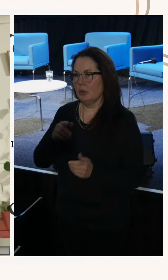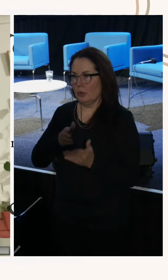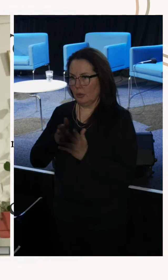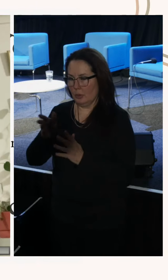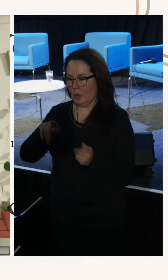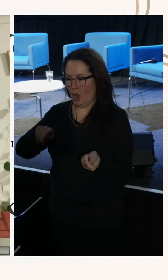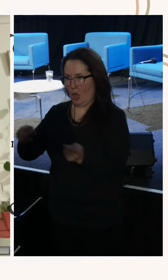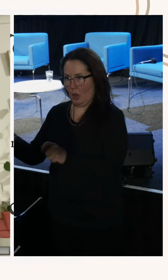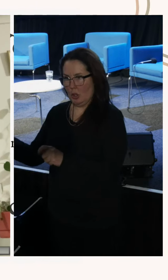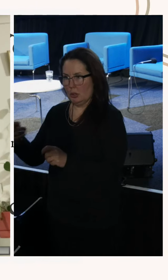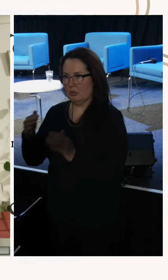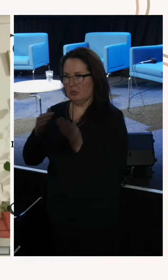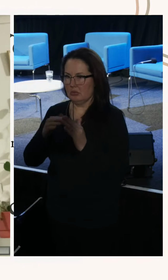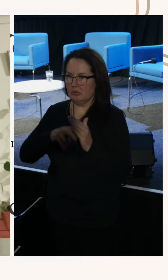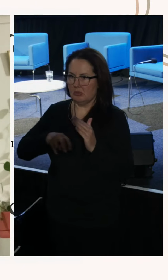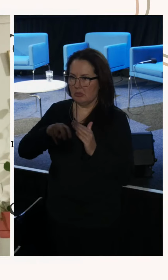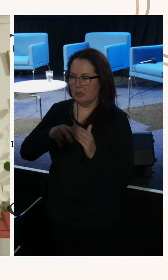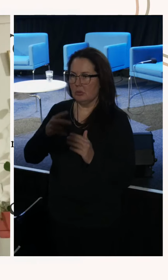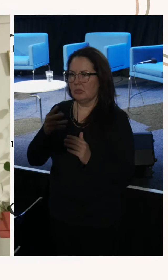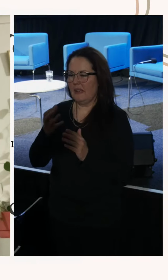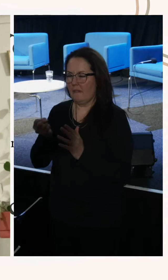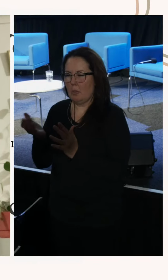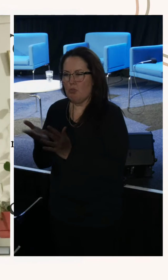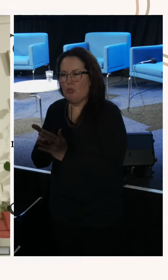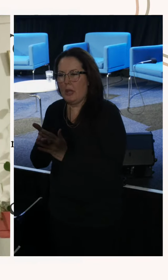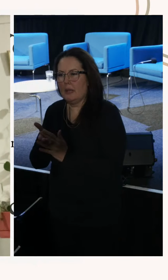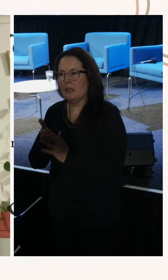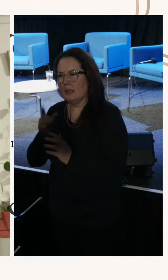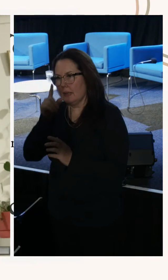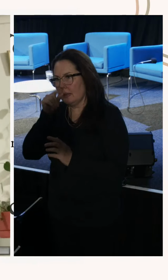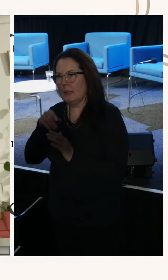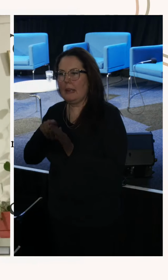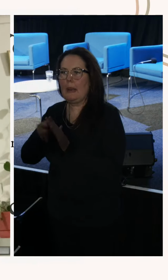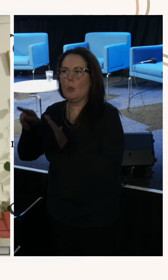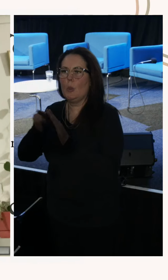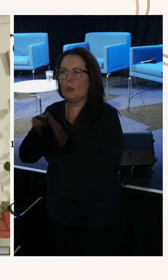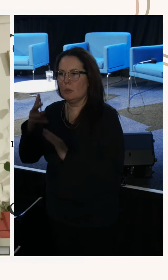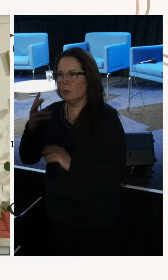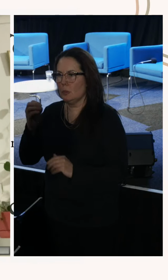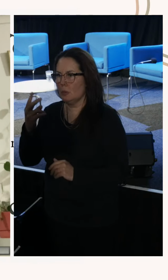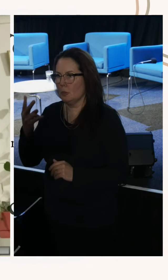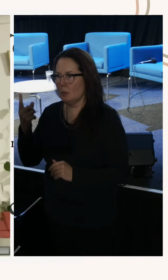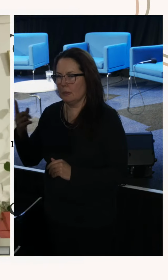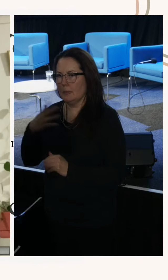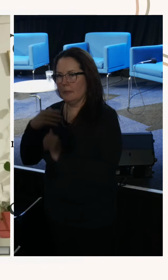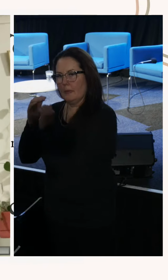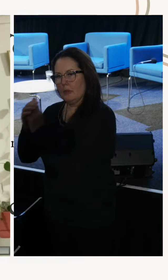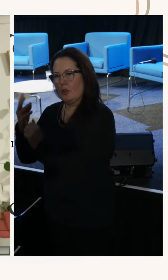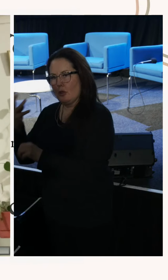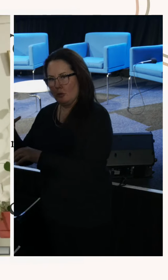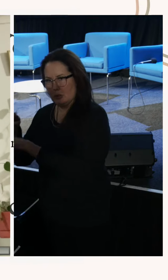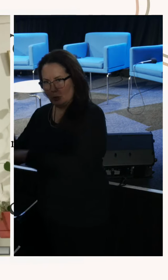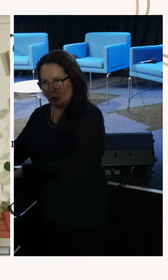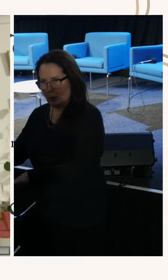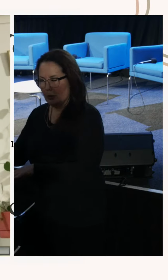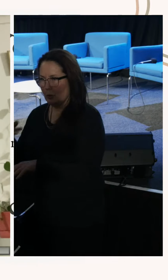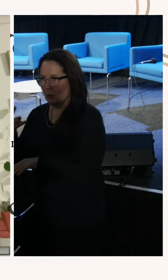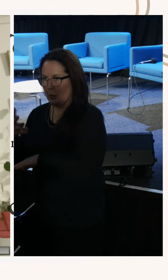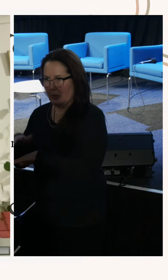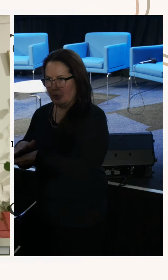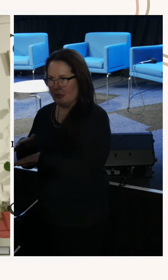2021, shortly after my boyfriend and I had broken up, with a friend who has 3 kids, 2 cats, felt these emotions